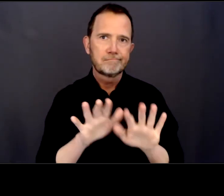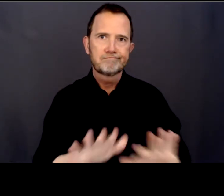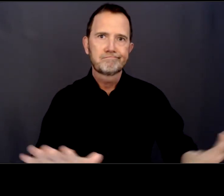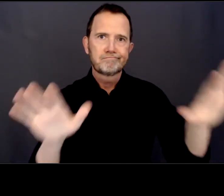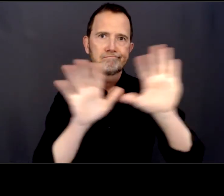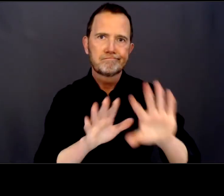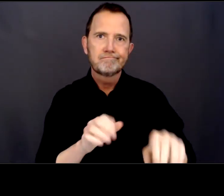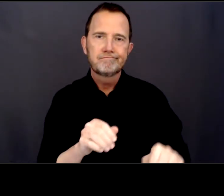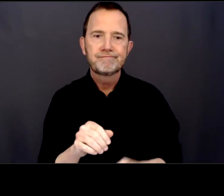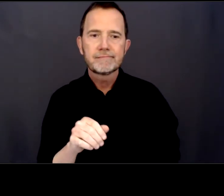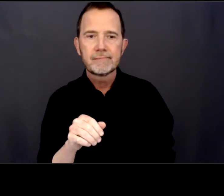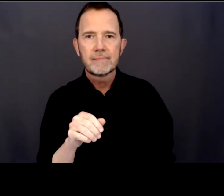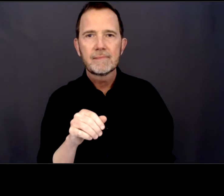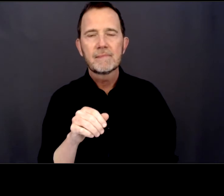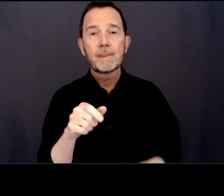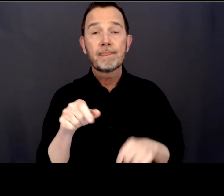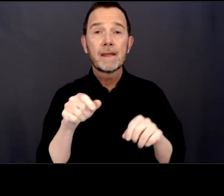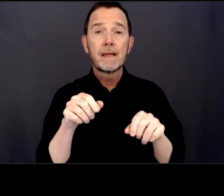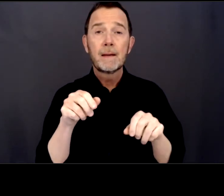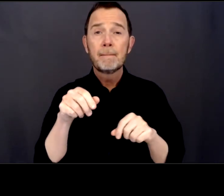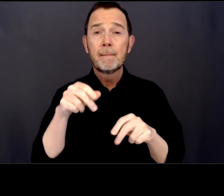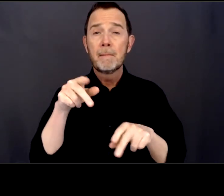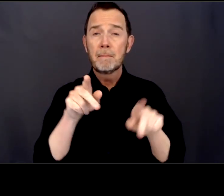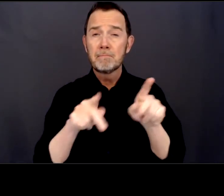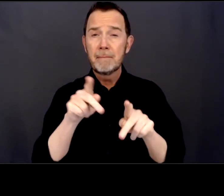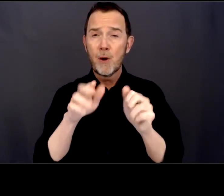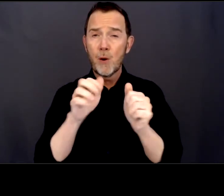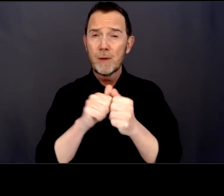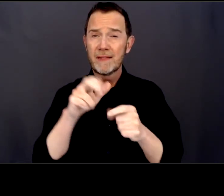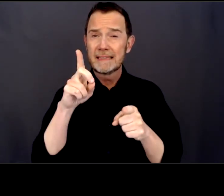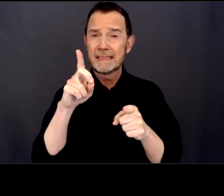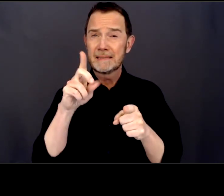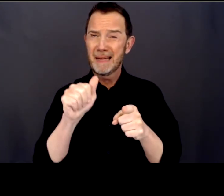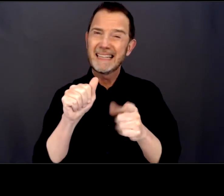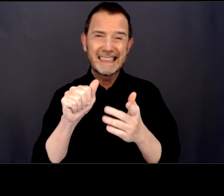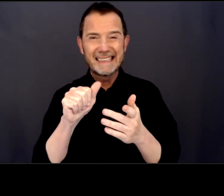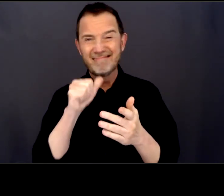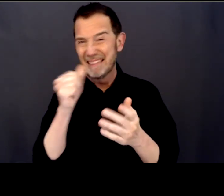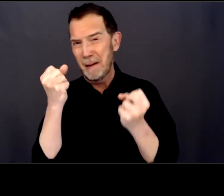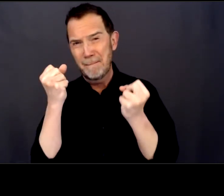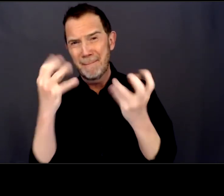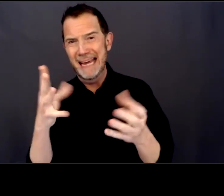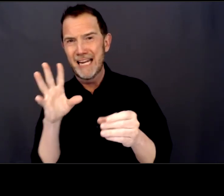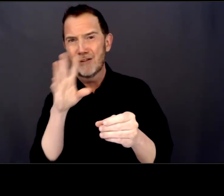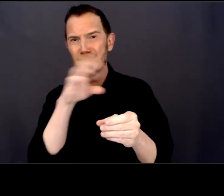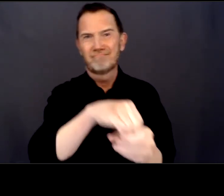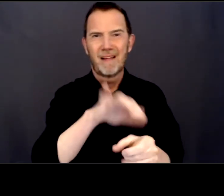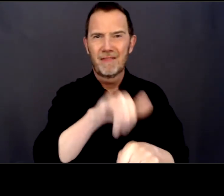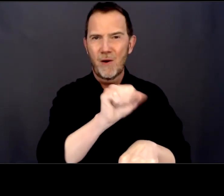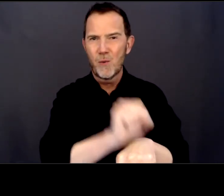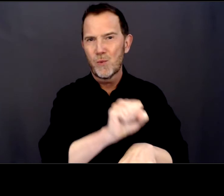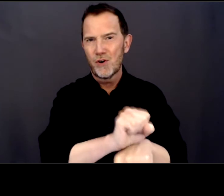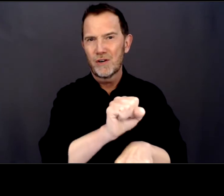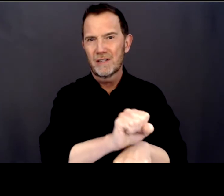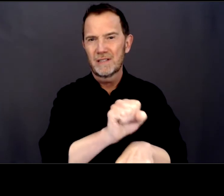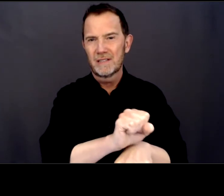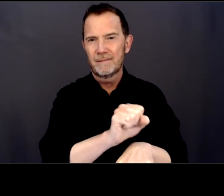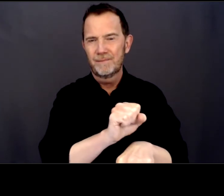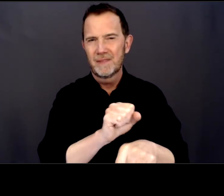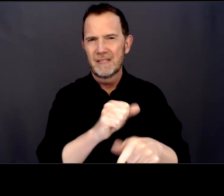you know, there are less people with disabilities concentrating in those positions, in those industries. So their pay gap is less